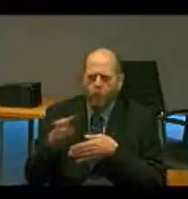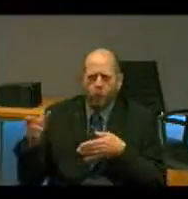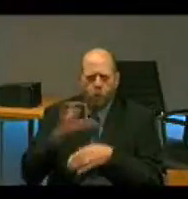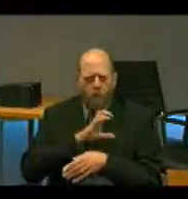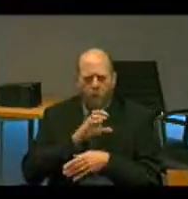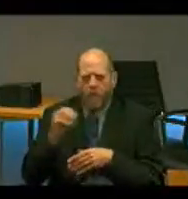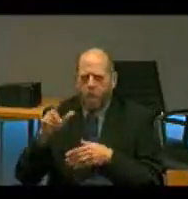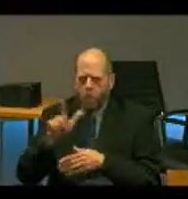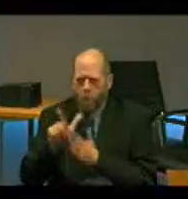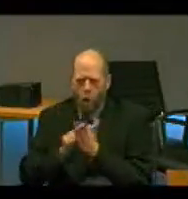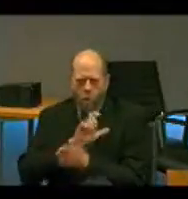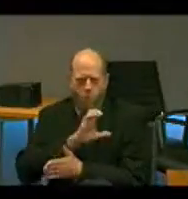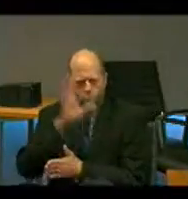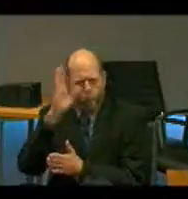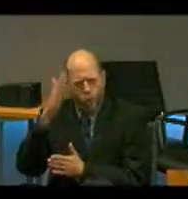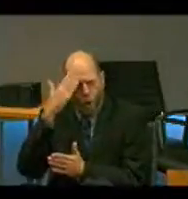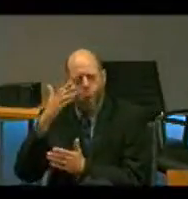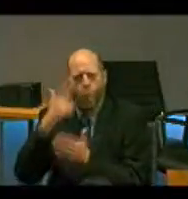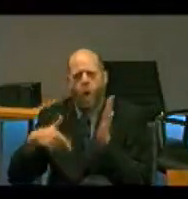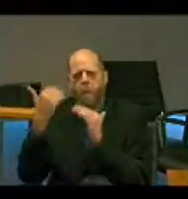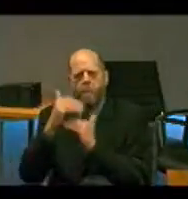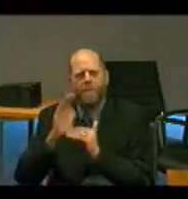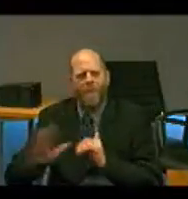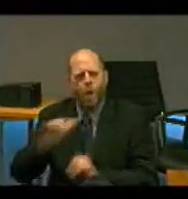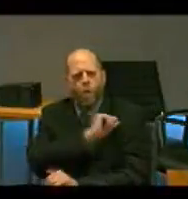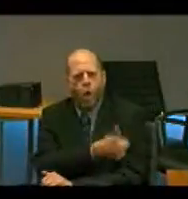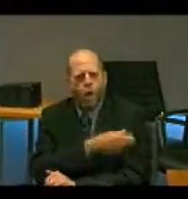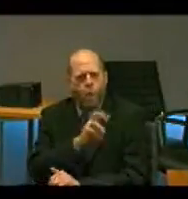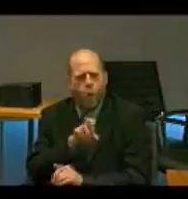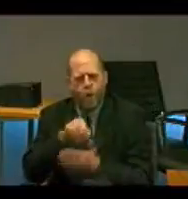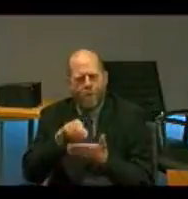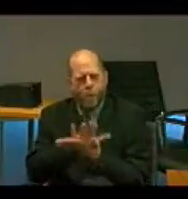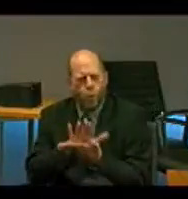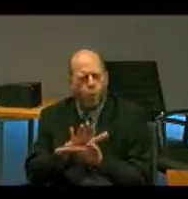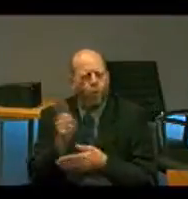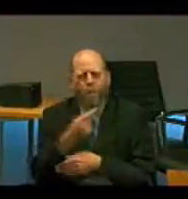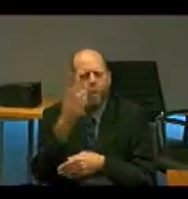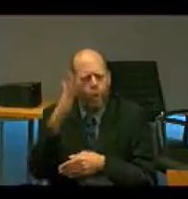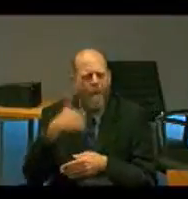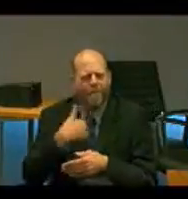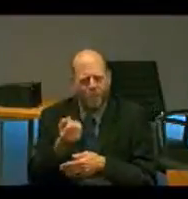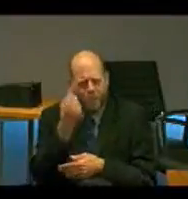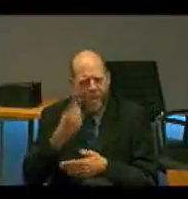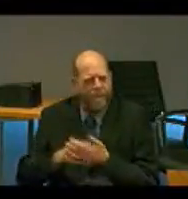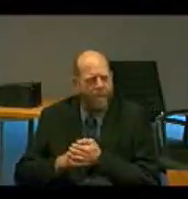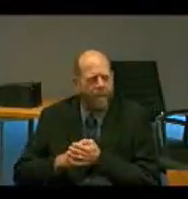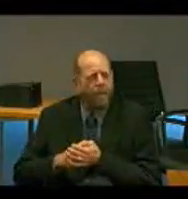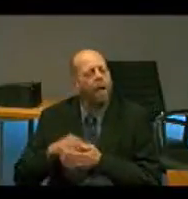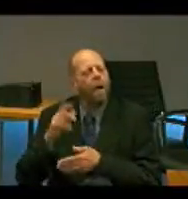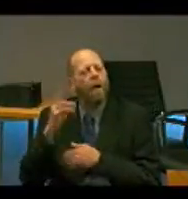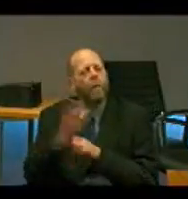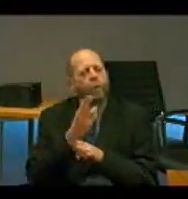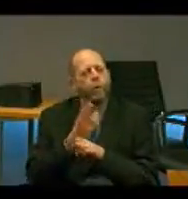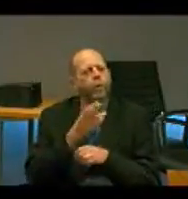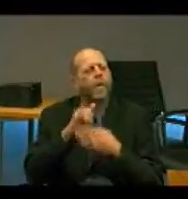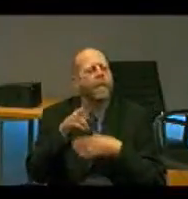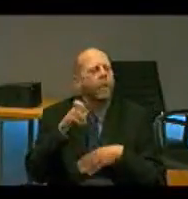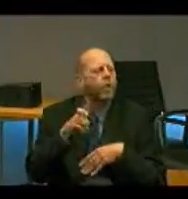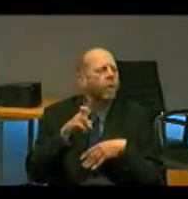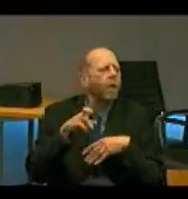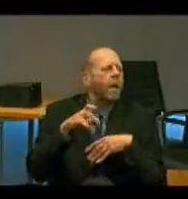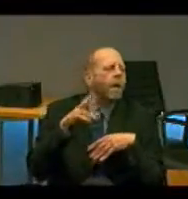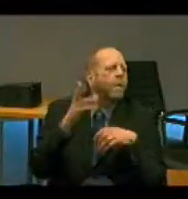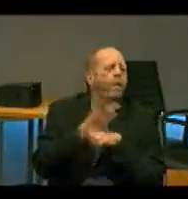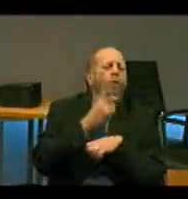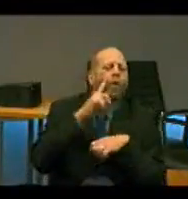law enforcement would know what the limits of their authority were in school, and so everyone would have an understanding of the use that they should be